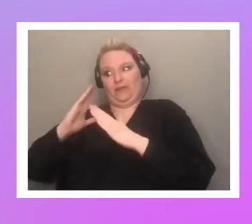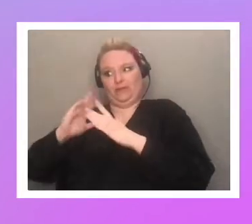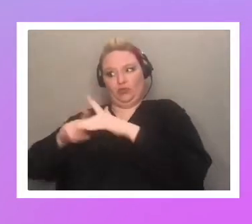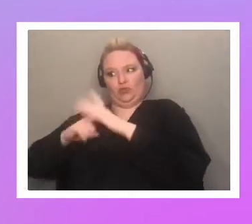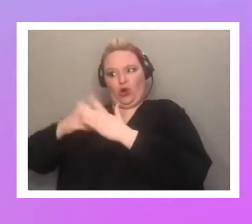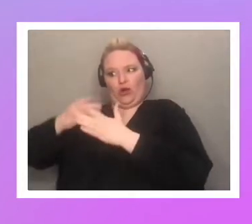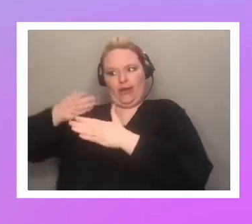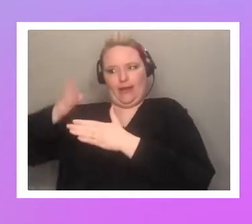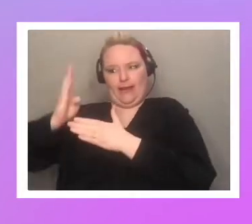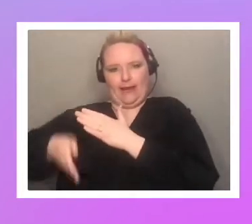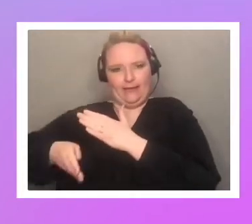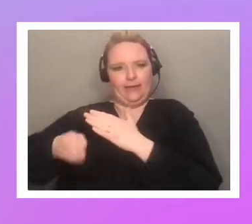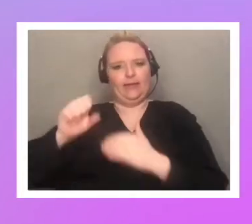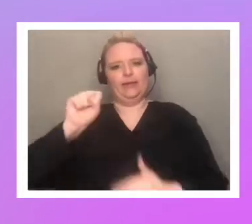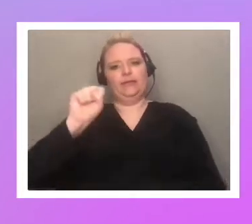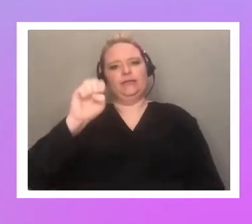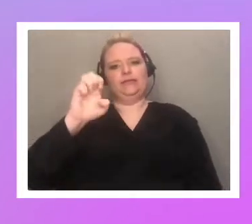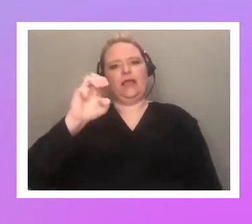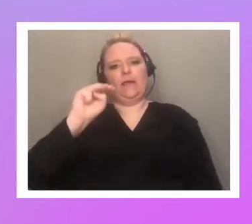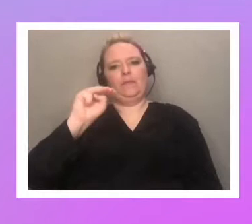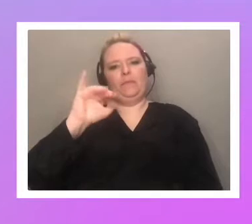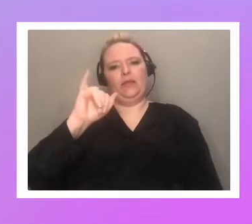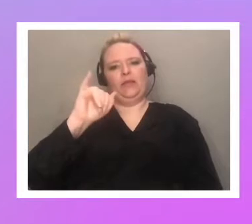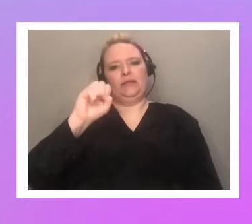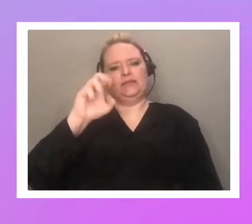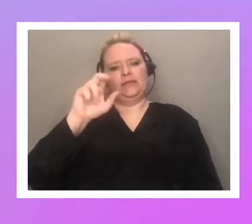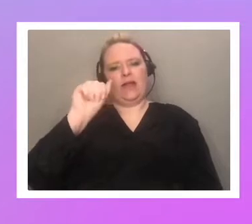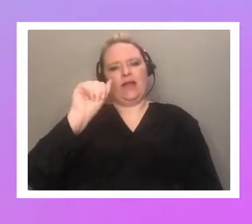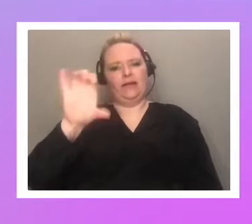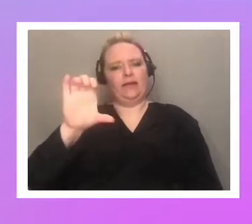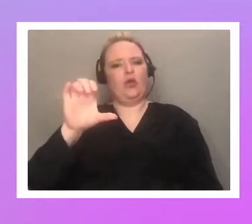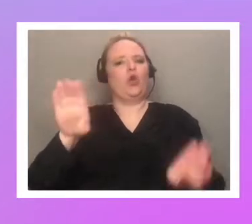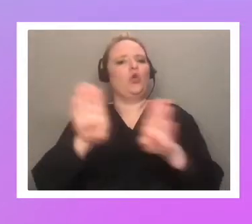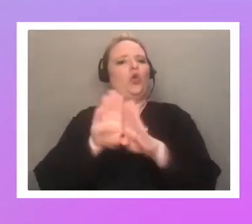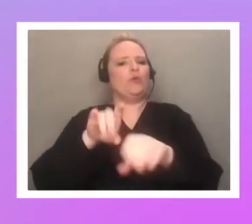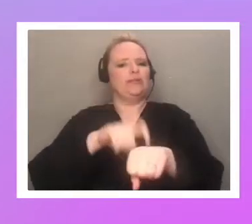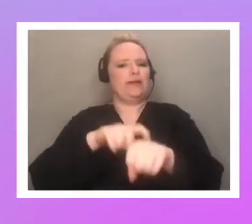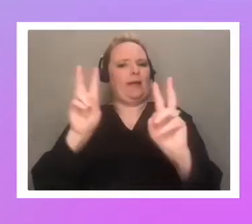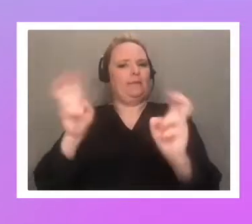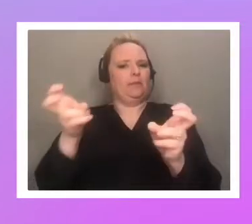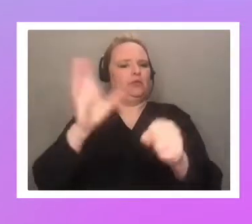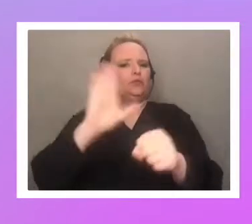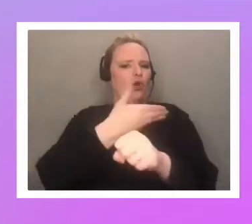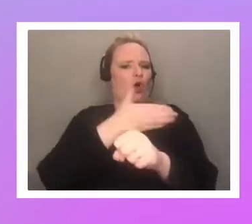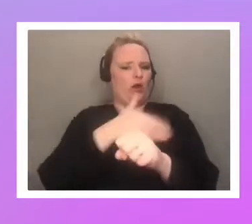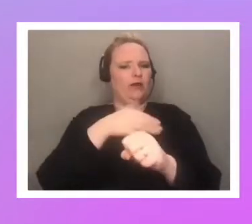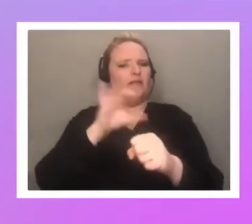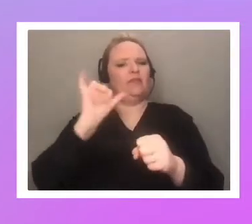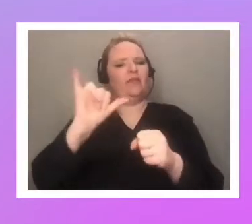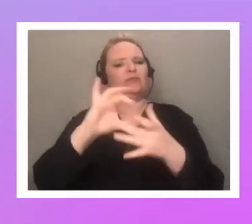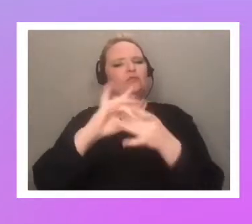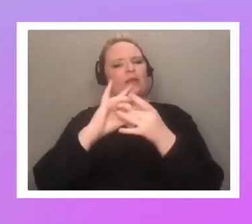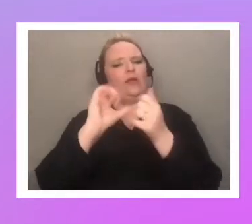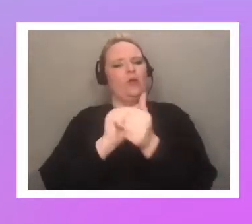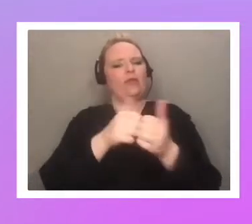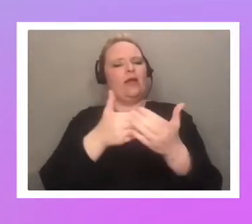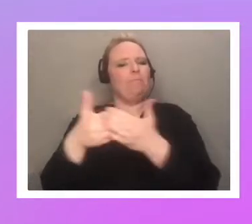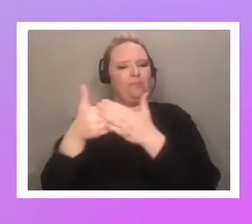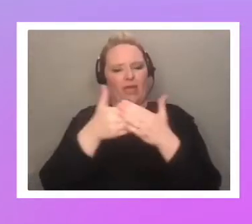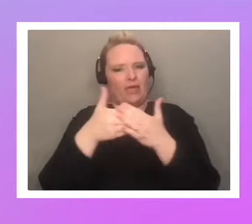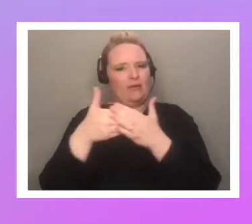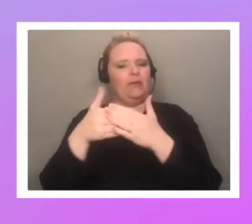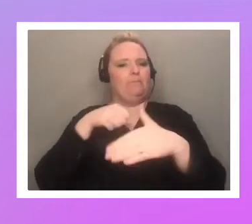Semisonic, Closing Time. Fun fact, that song is actually about a baby being born and not a bar closing.